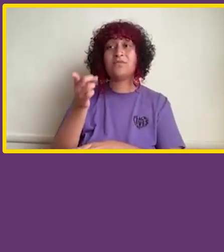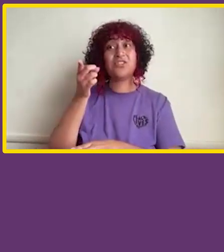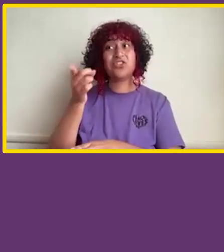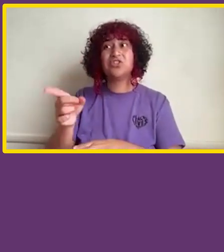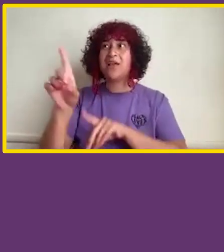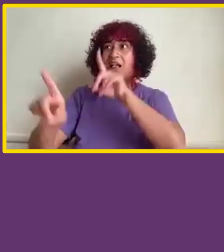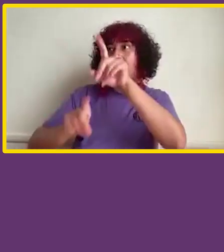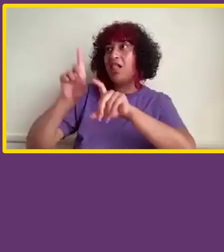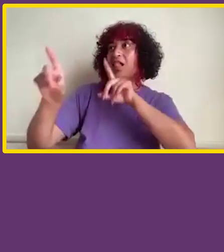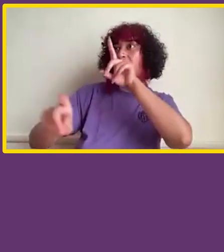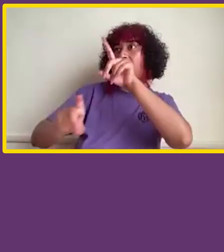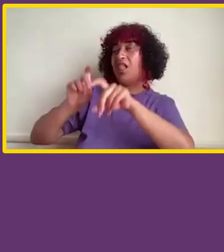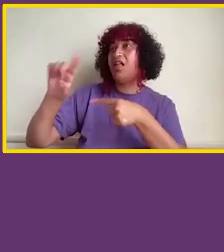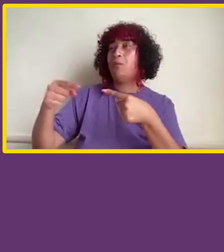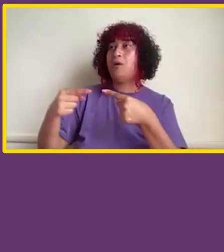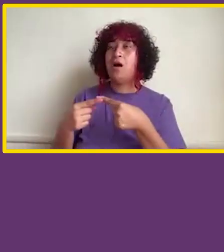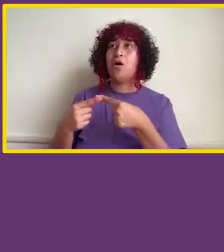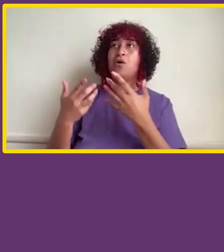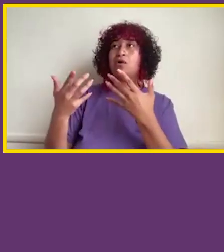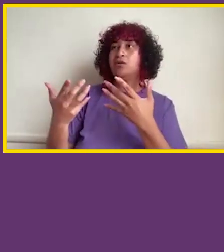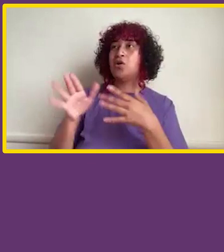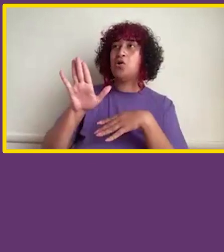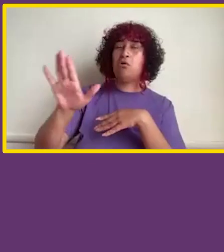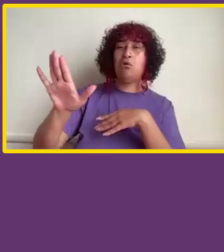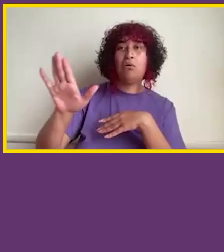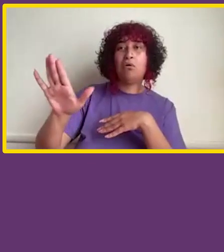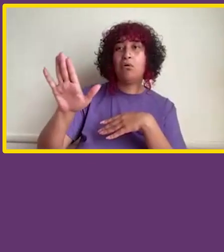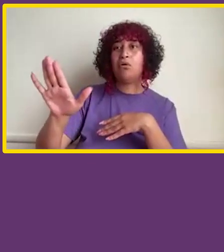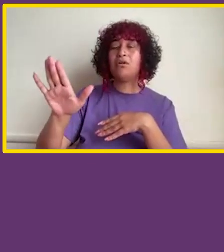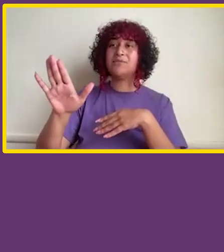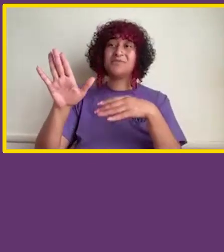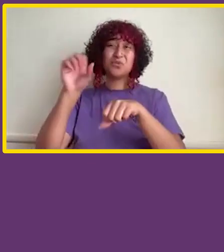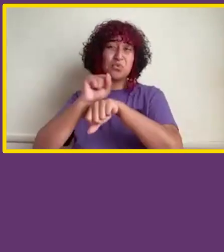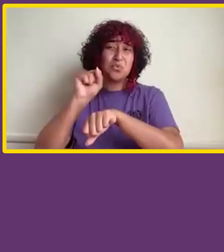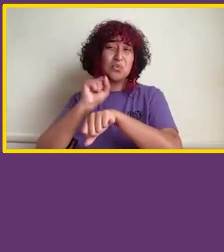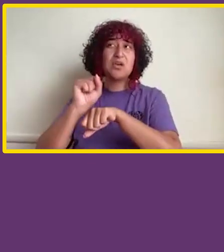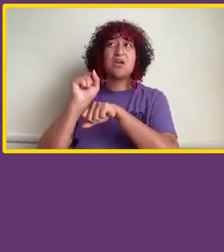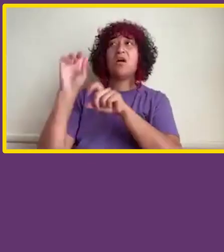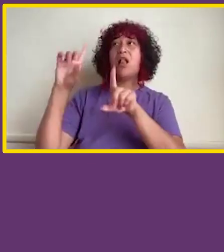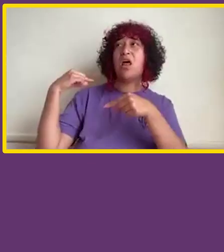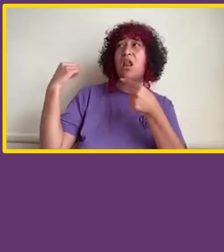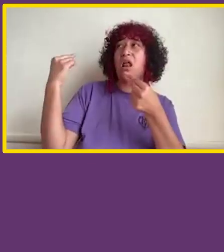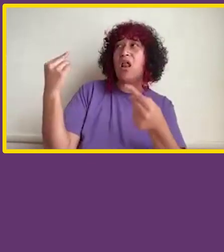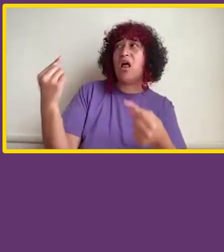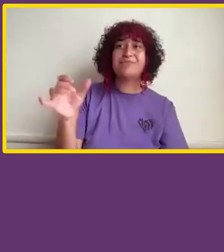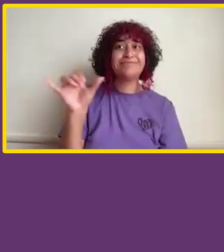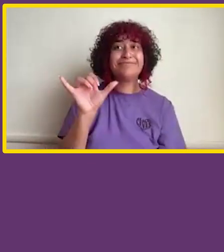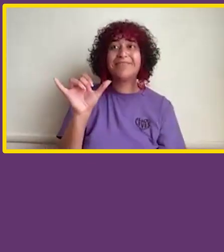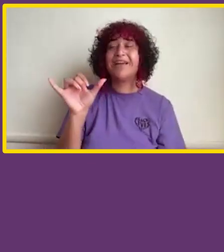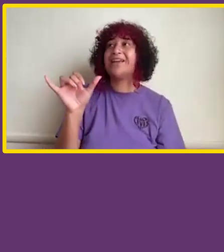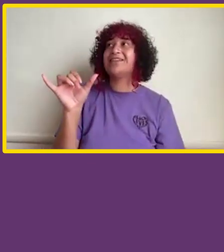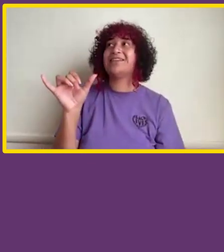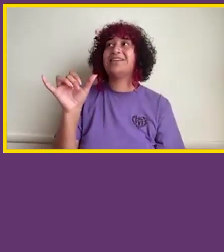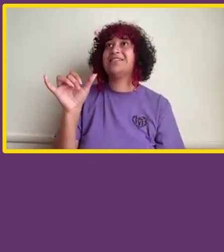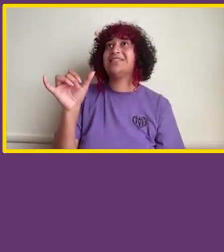asked questions about, you know, her career, as though it's an anomaly